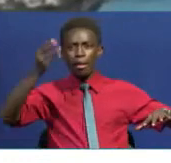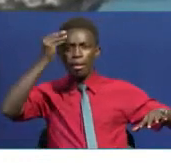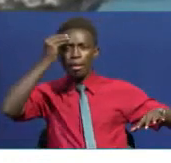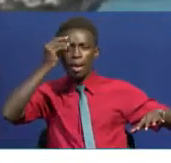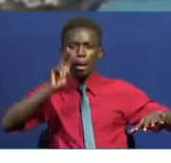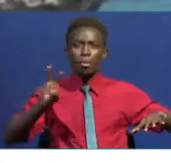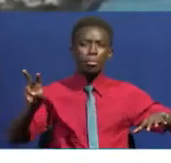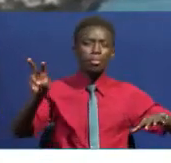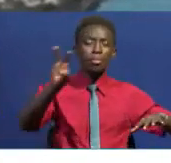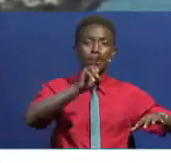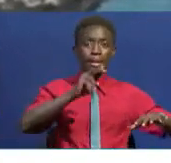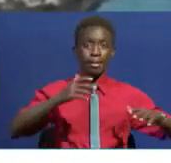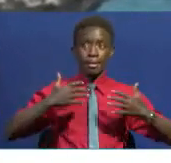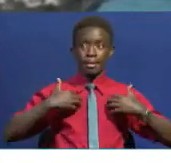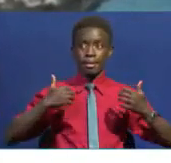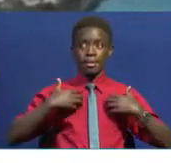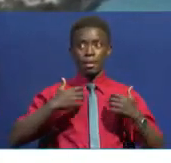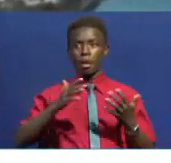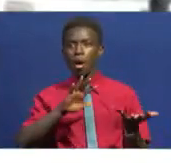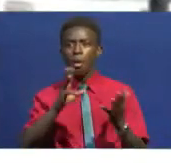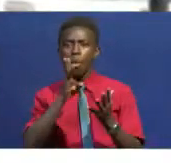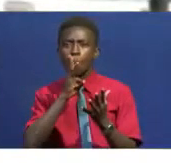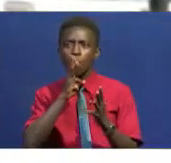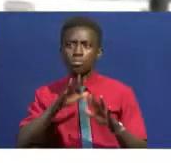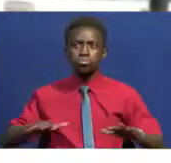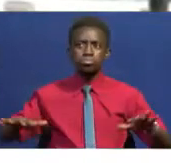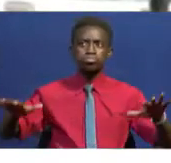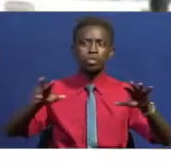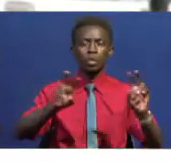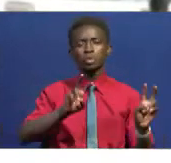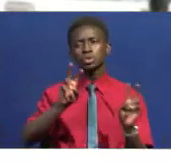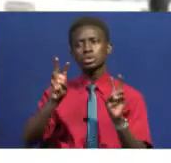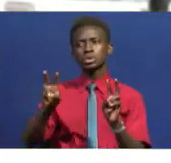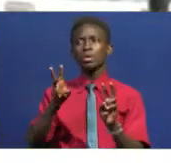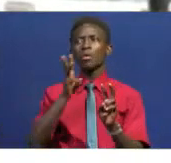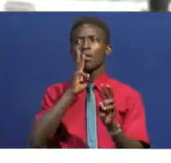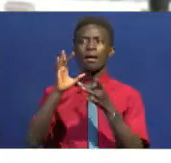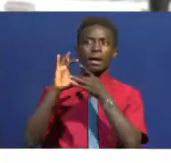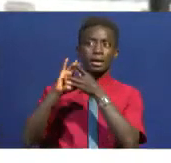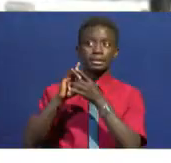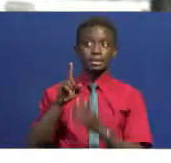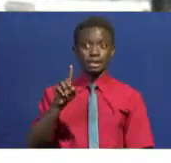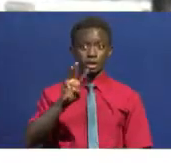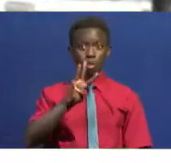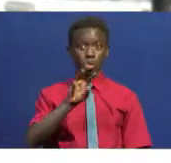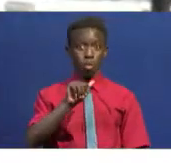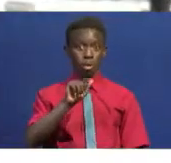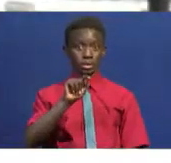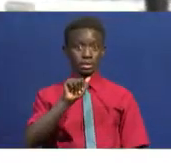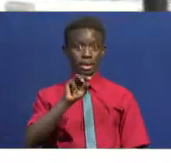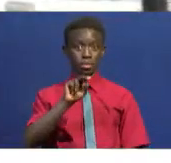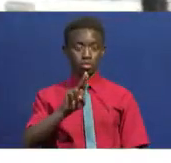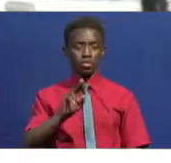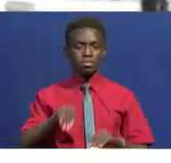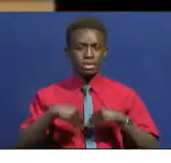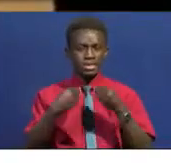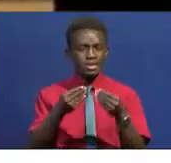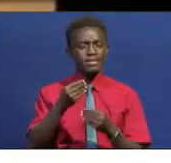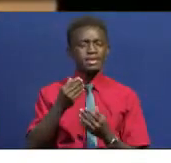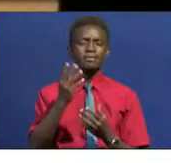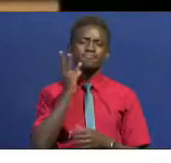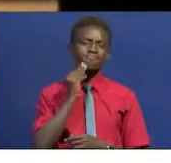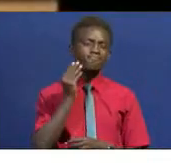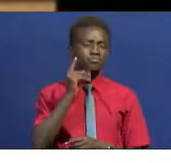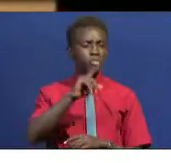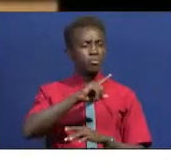or immersing yourself in the local culture, Watamu offers an unforgettable experience that lingers